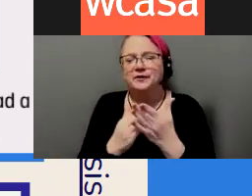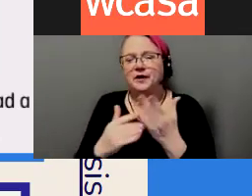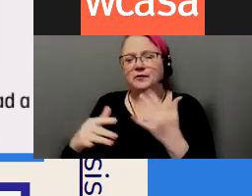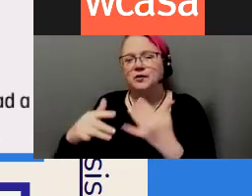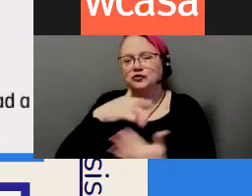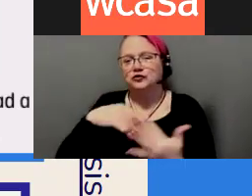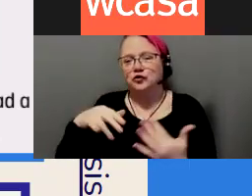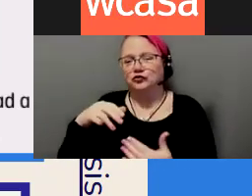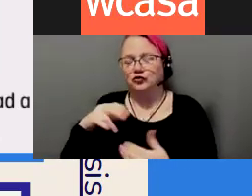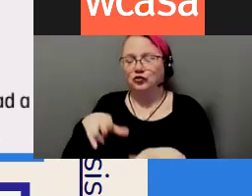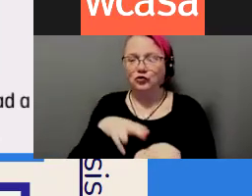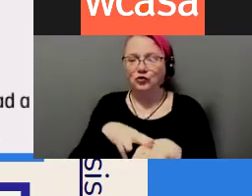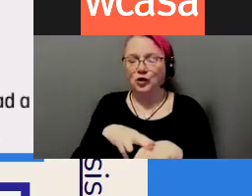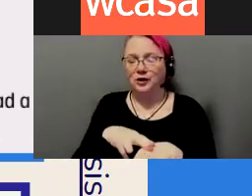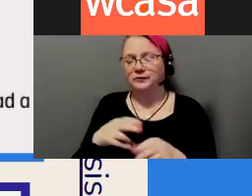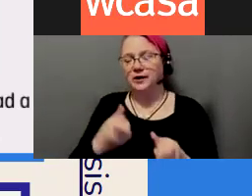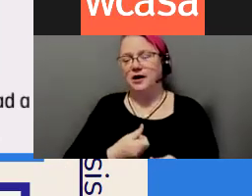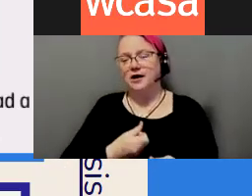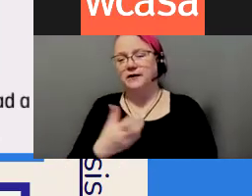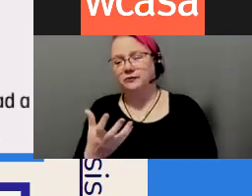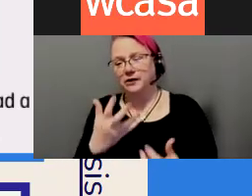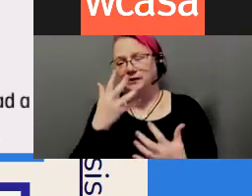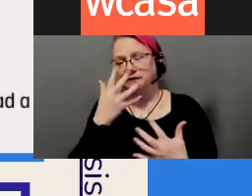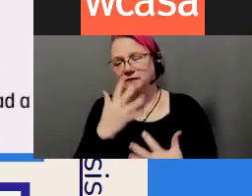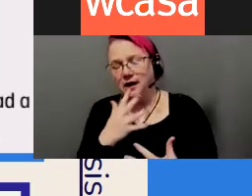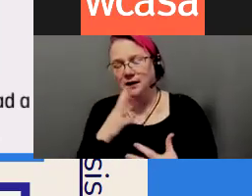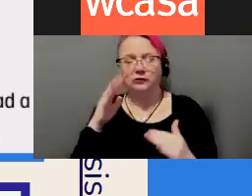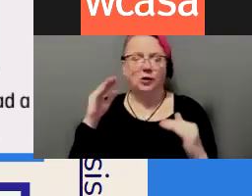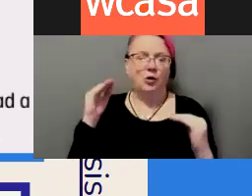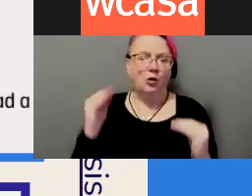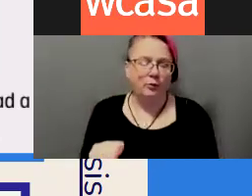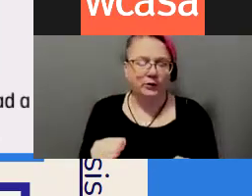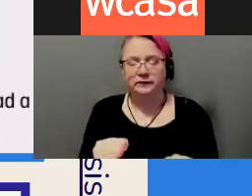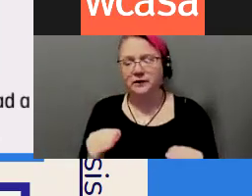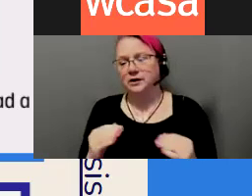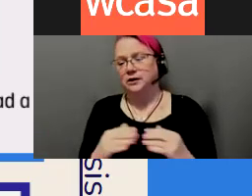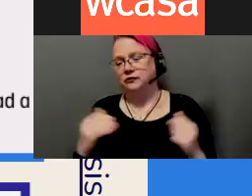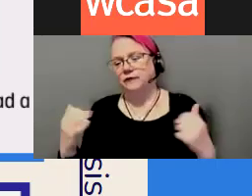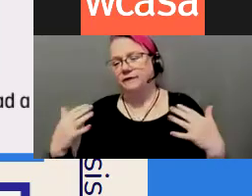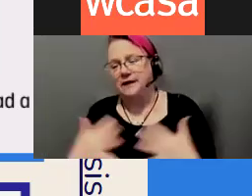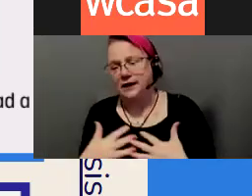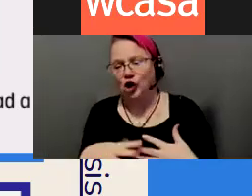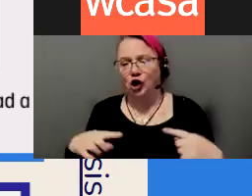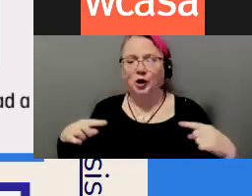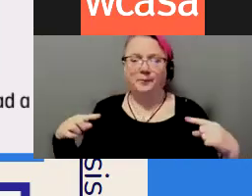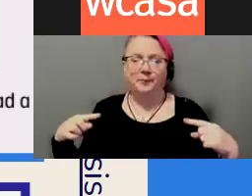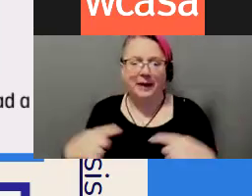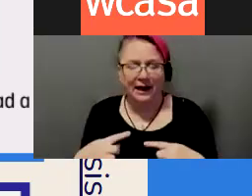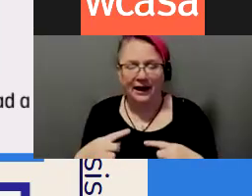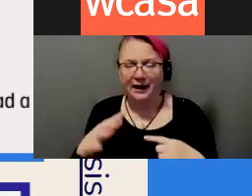around expressing feelings of sadness, hopelessness, overwhelm, fear, and pain.